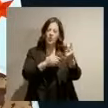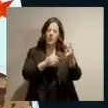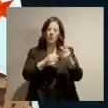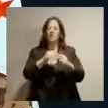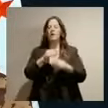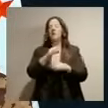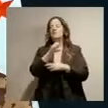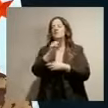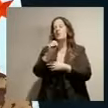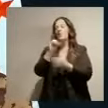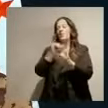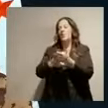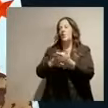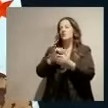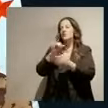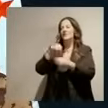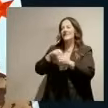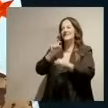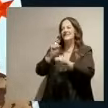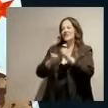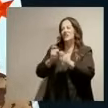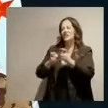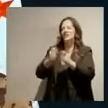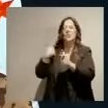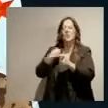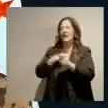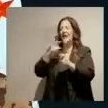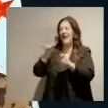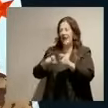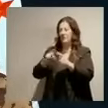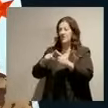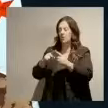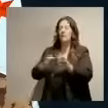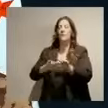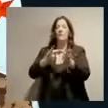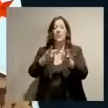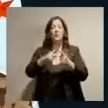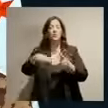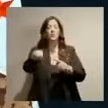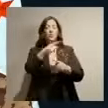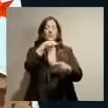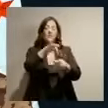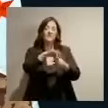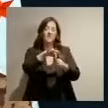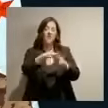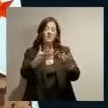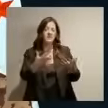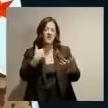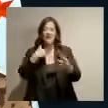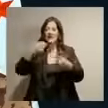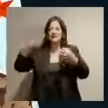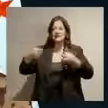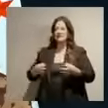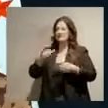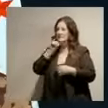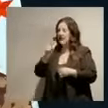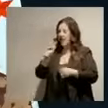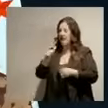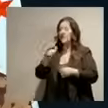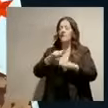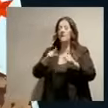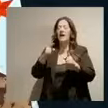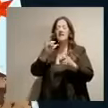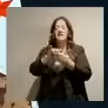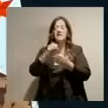account. Those are changes that have to go back to the voters. So this was will not replace those efforts. This is something that we think we can